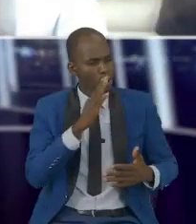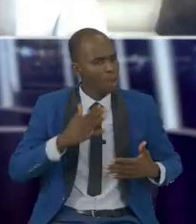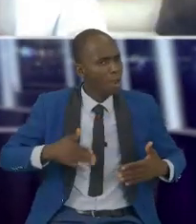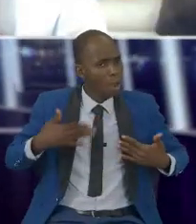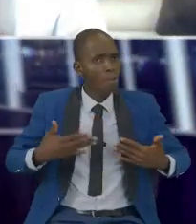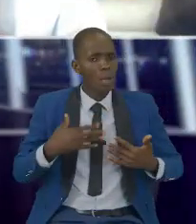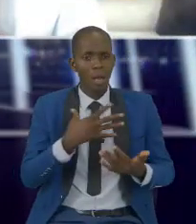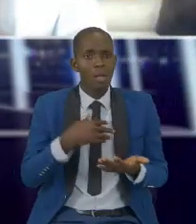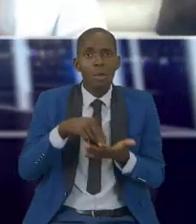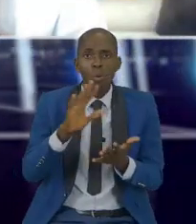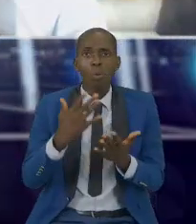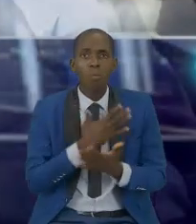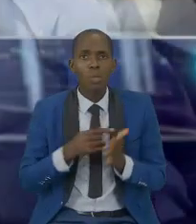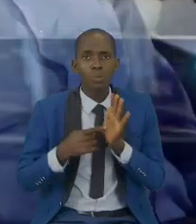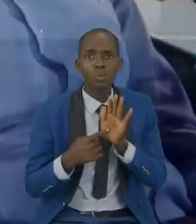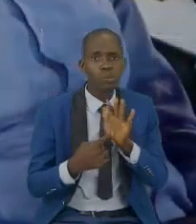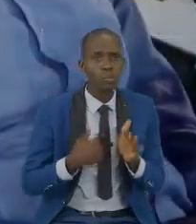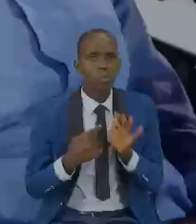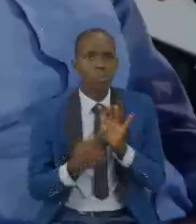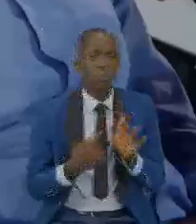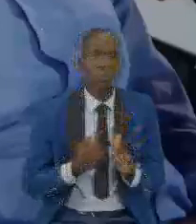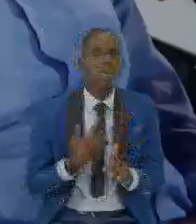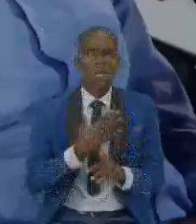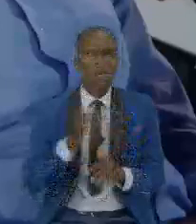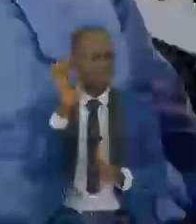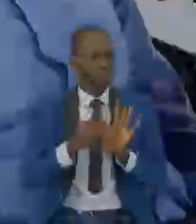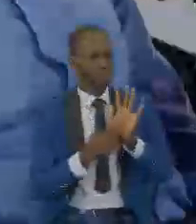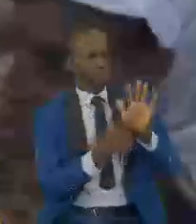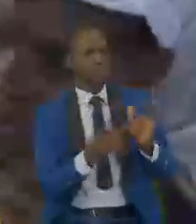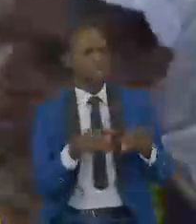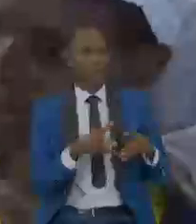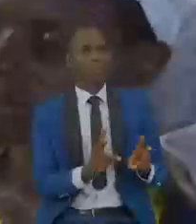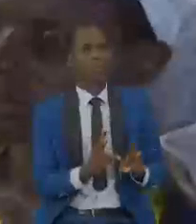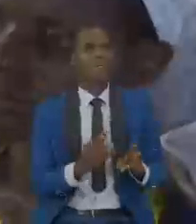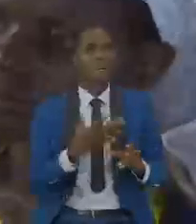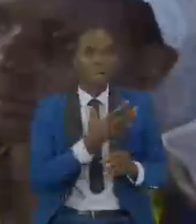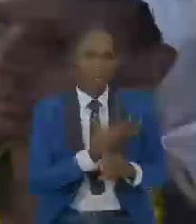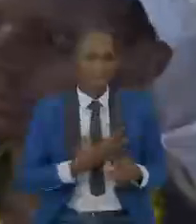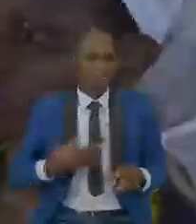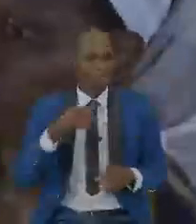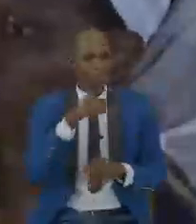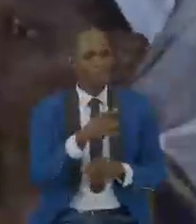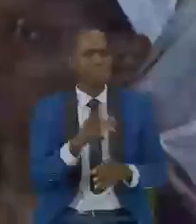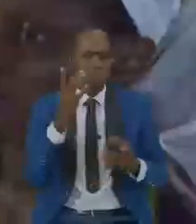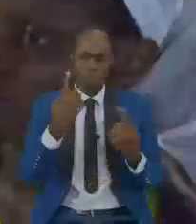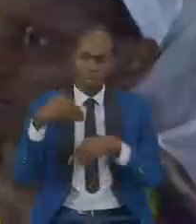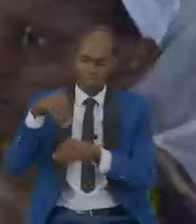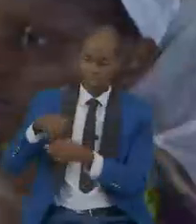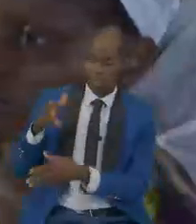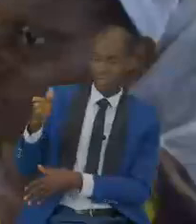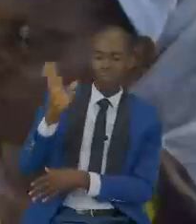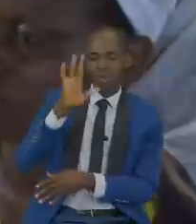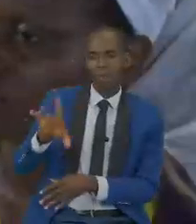say, show me the way. And I said, this is the way. Walk here therein and you'll find salvation for your soul